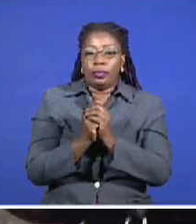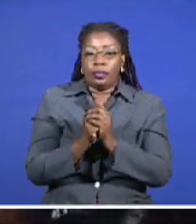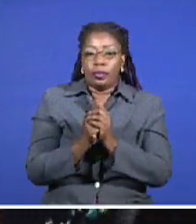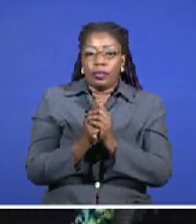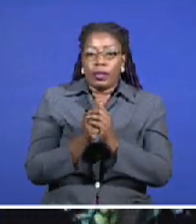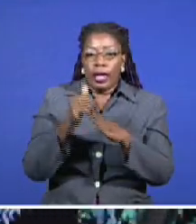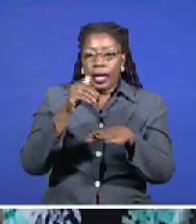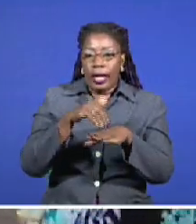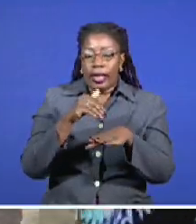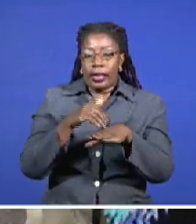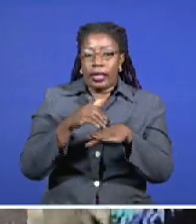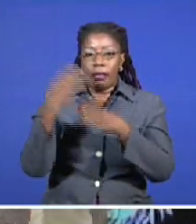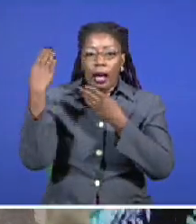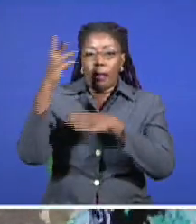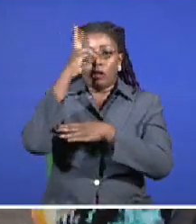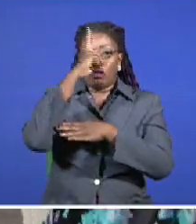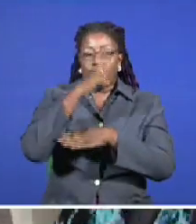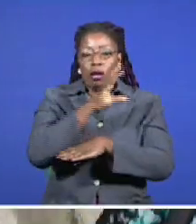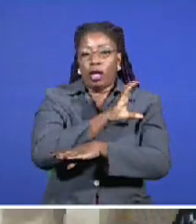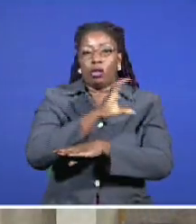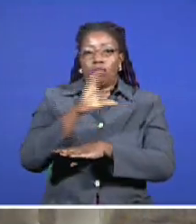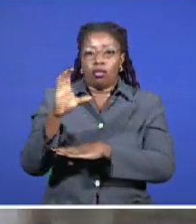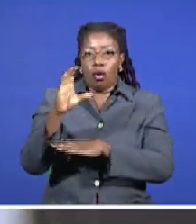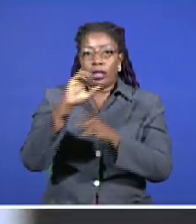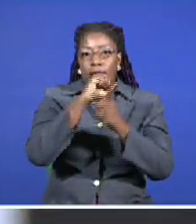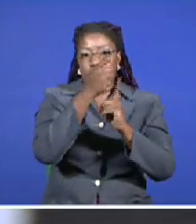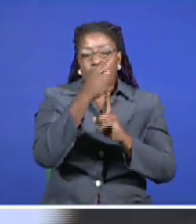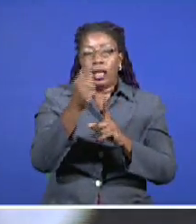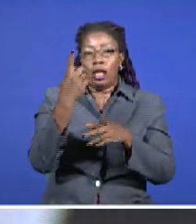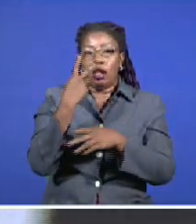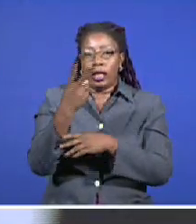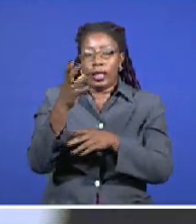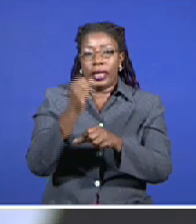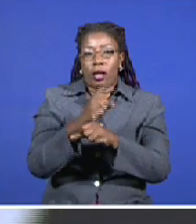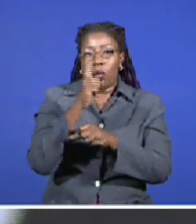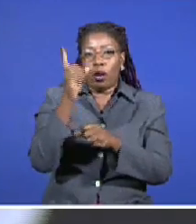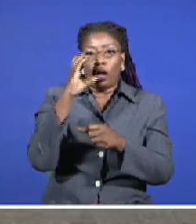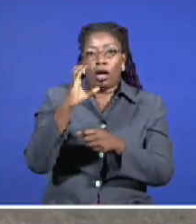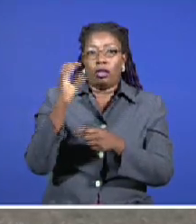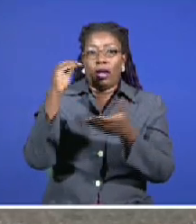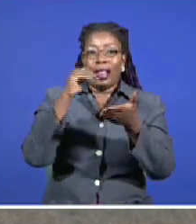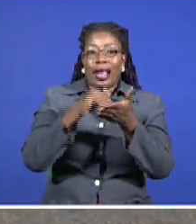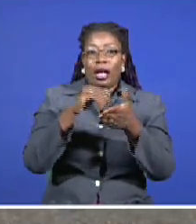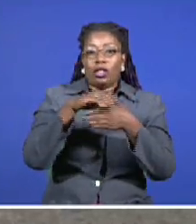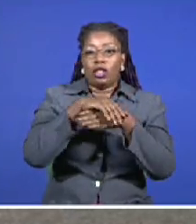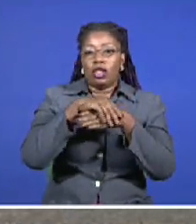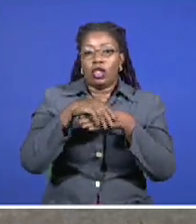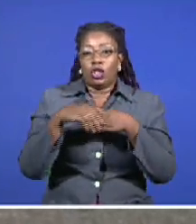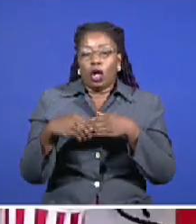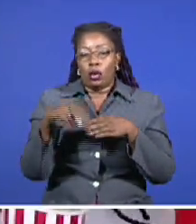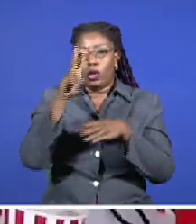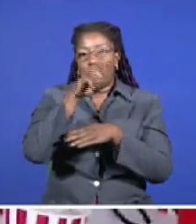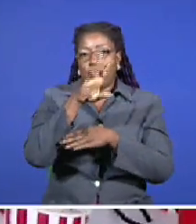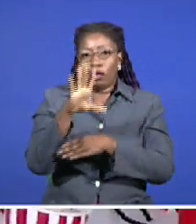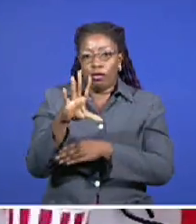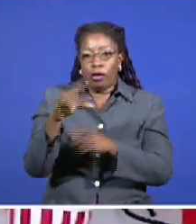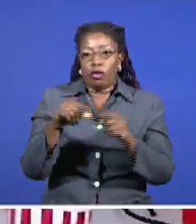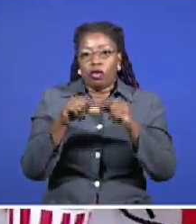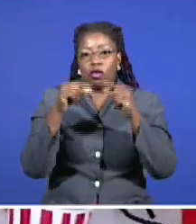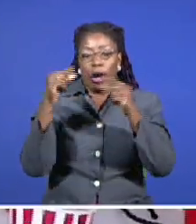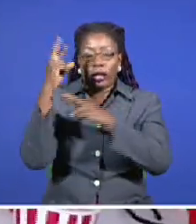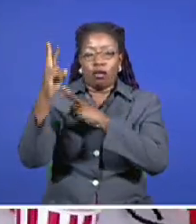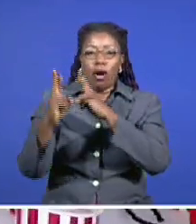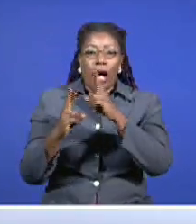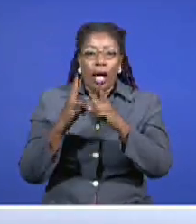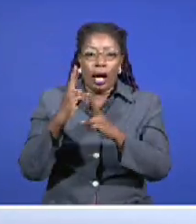Officials at the Bahamas Red Cross Society are looking to raise at least $100,000 with the 45th annual Grand Raffle,